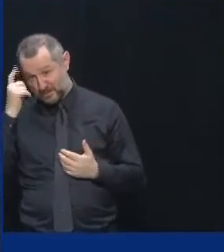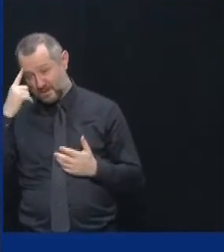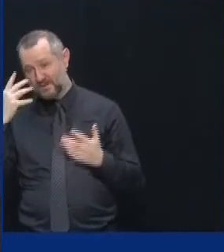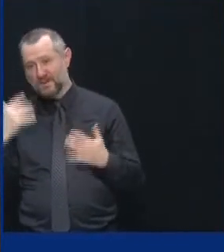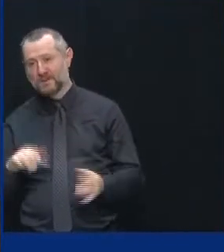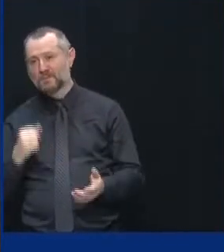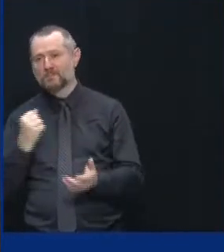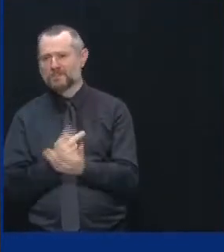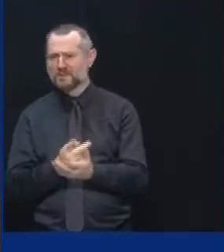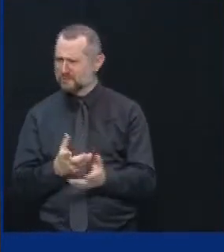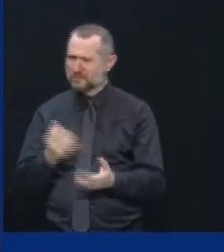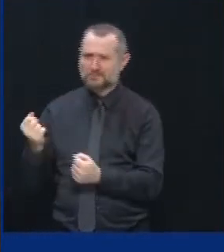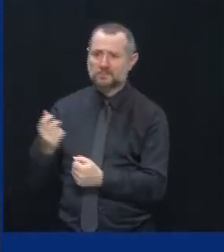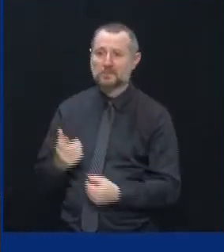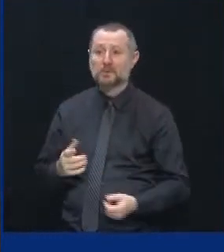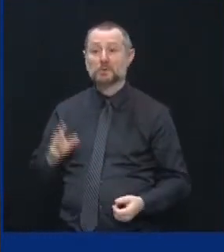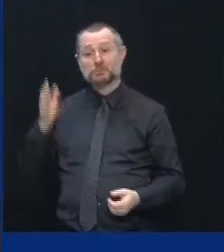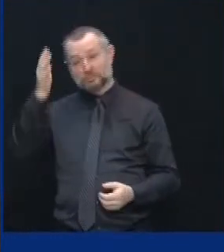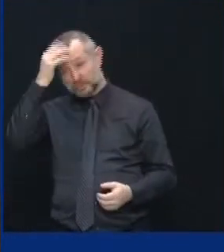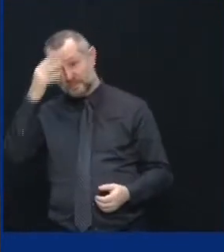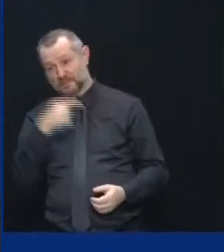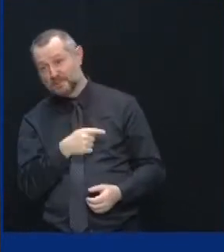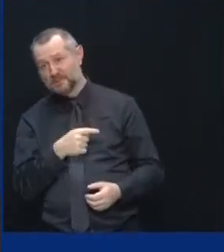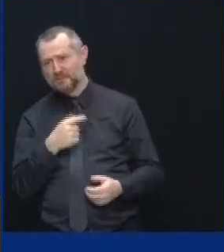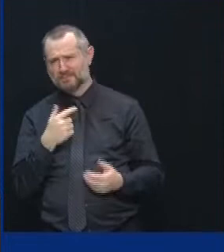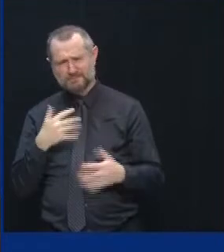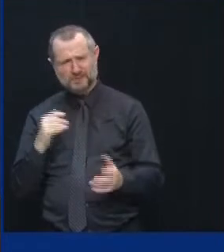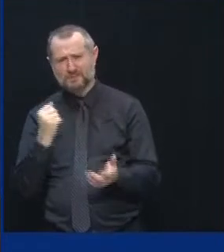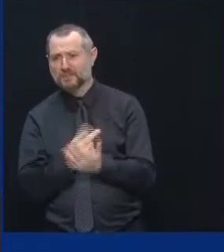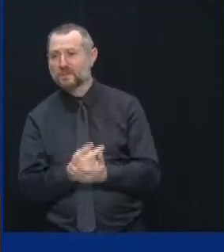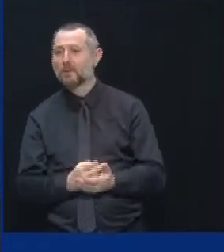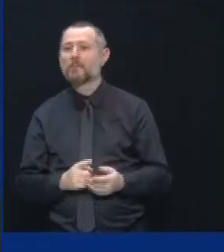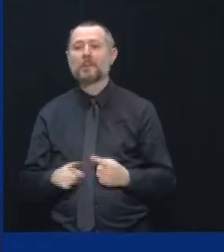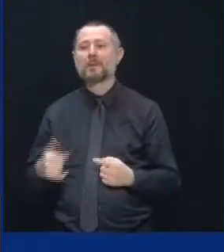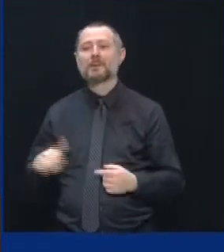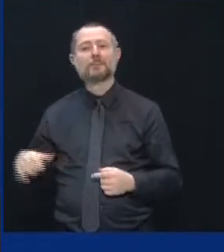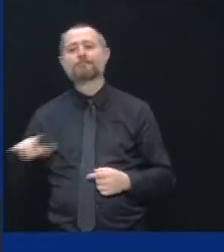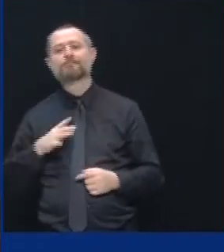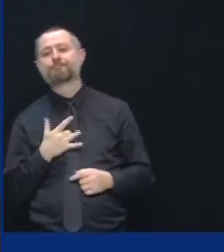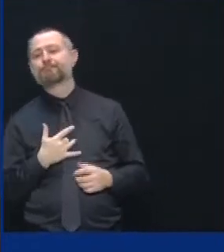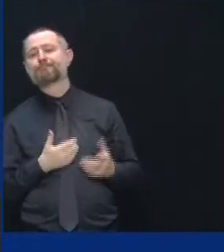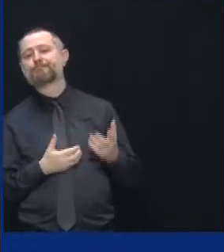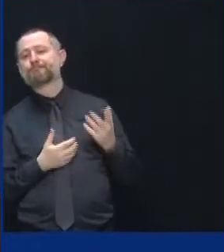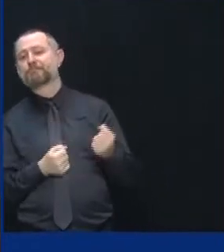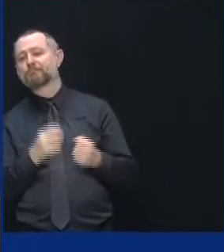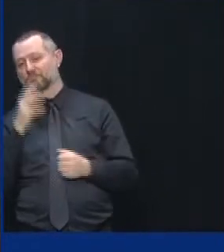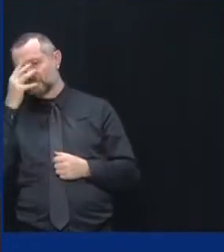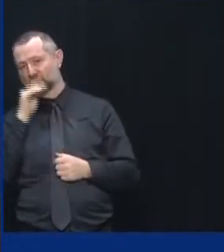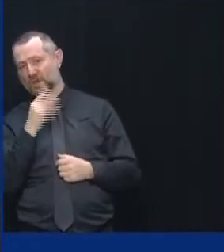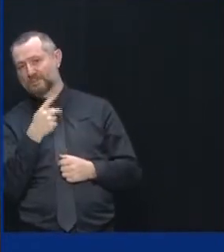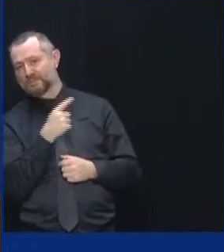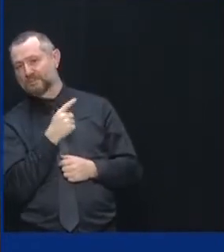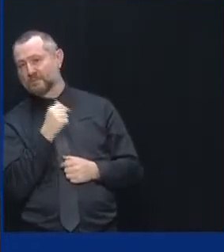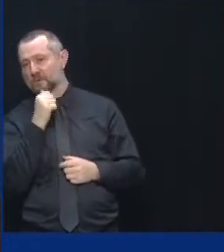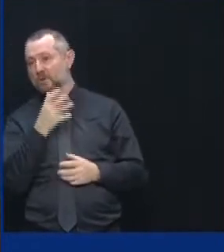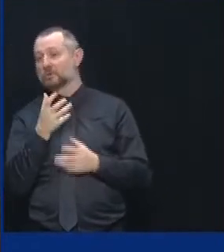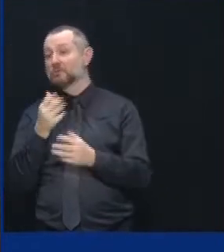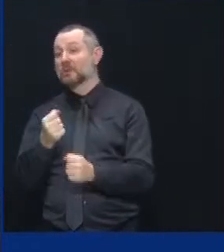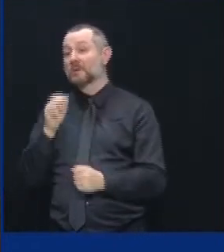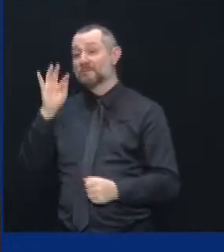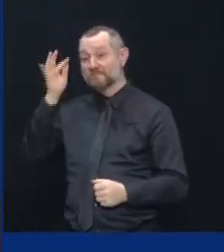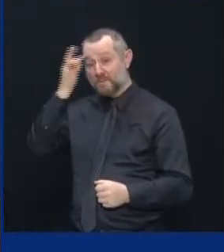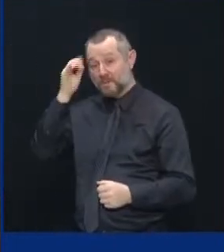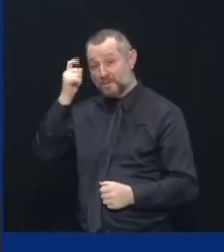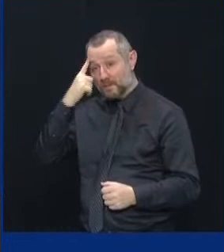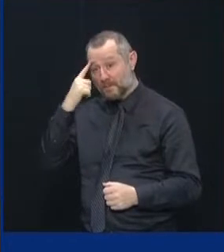The Trump administration approved it. Okay, I don't trust the Trump administration. I don't trust the federal government.